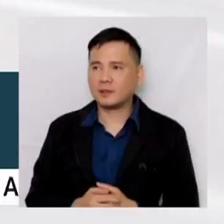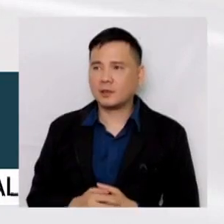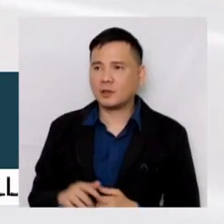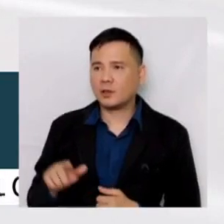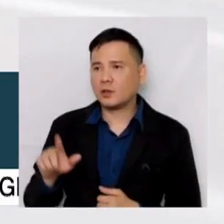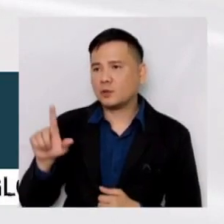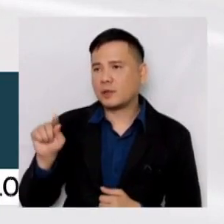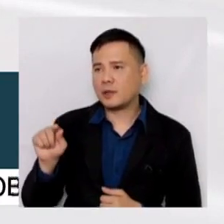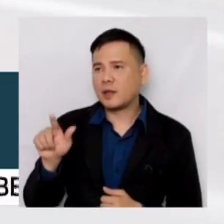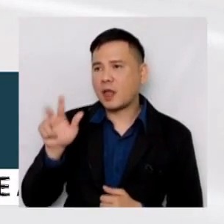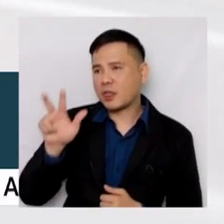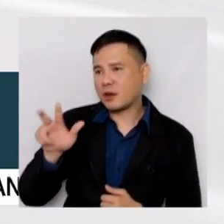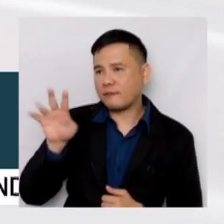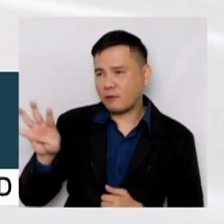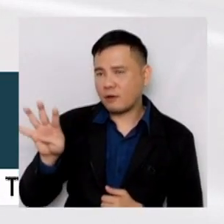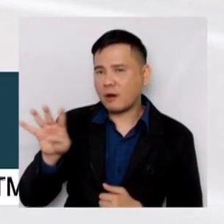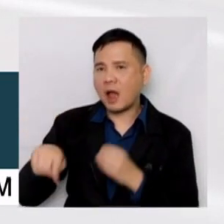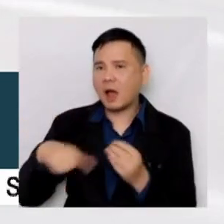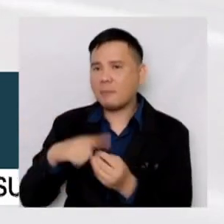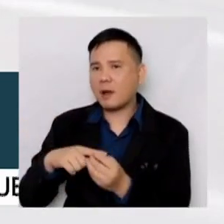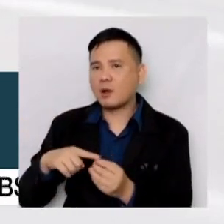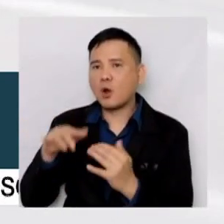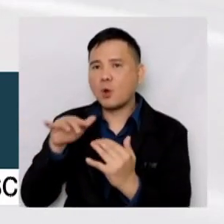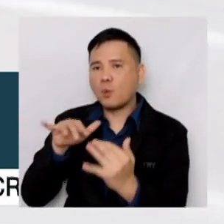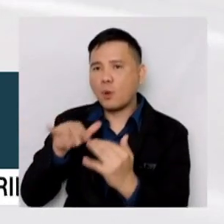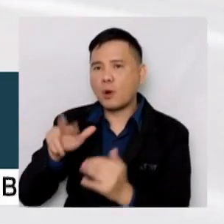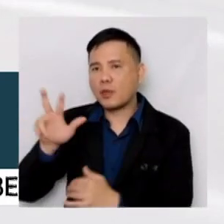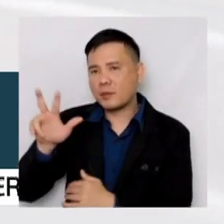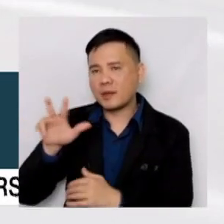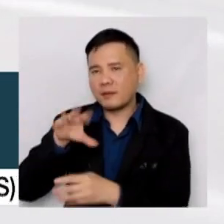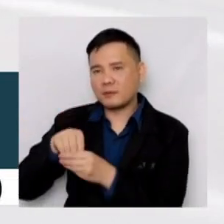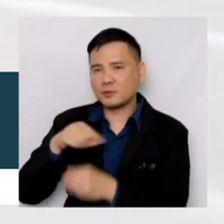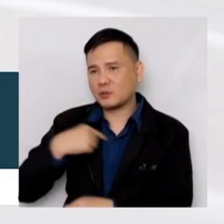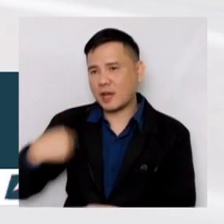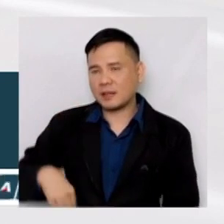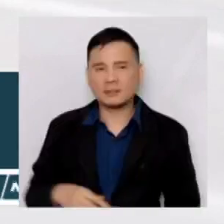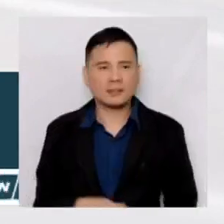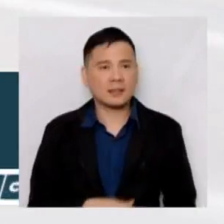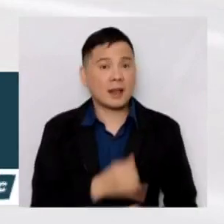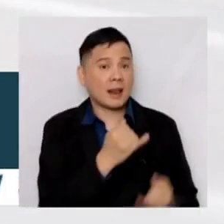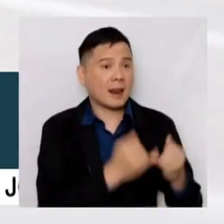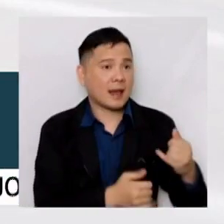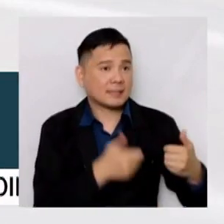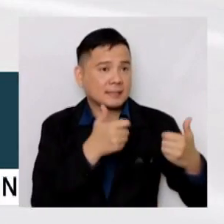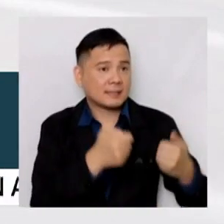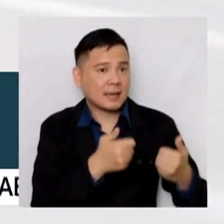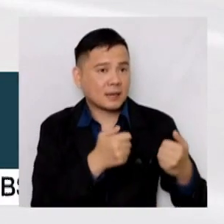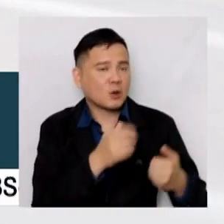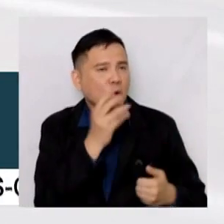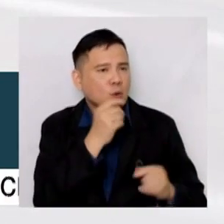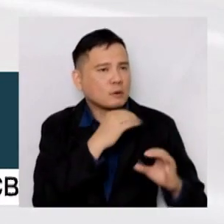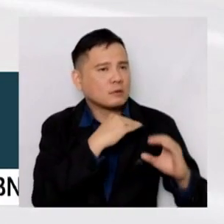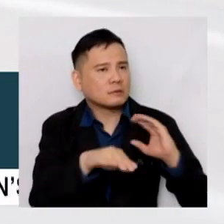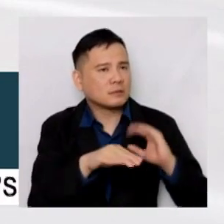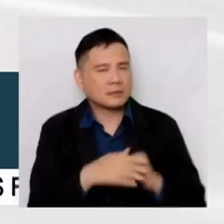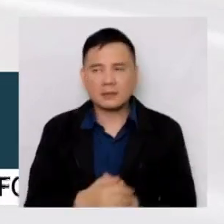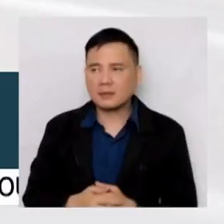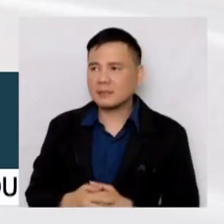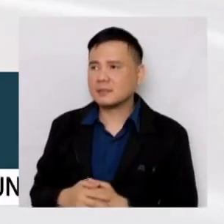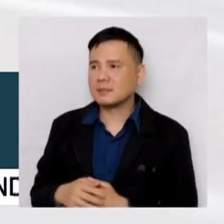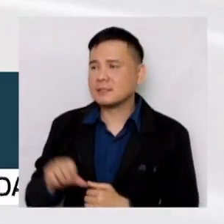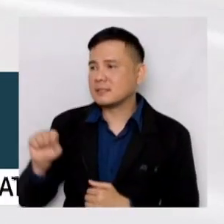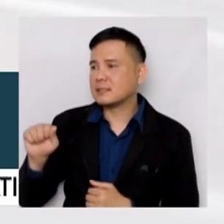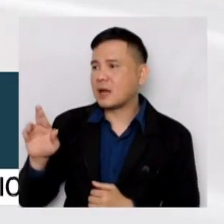2034. It's a book about the Third World War involving China. Last text message you sent, and to whom? To Sarah,